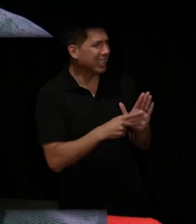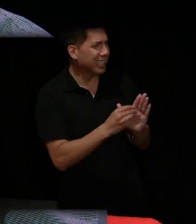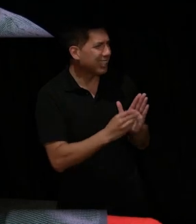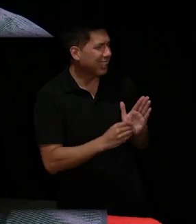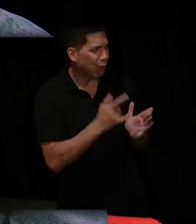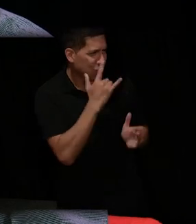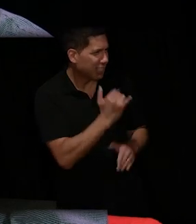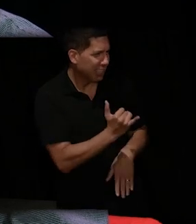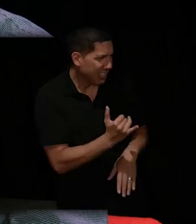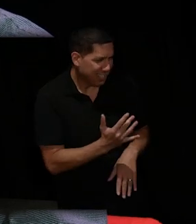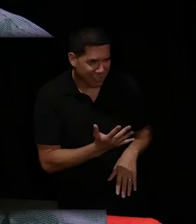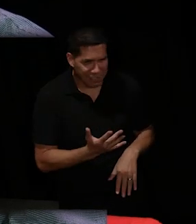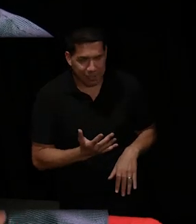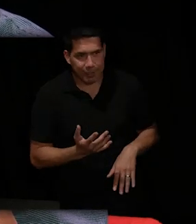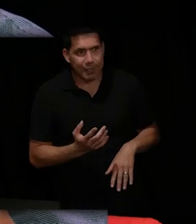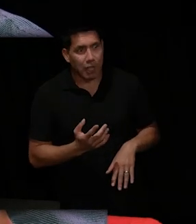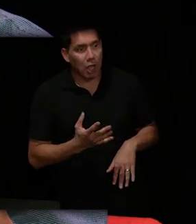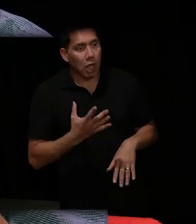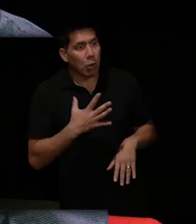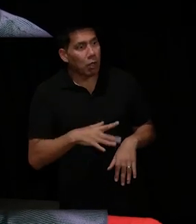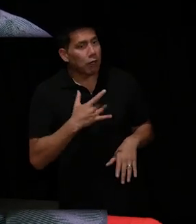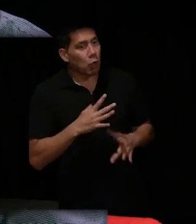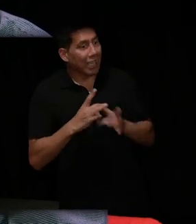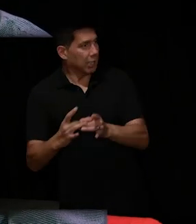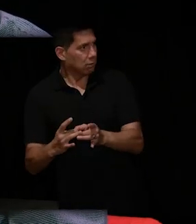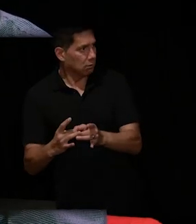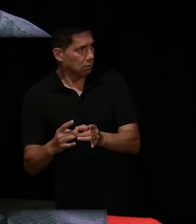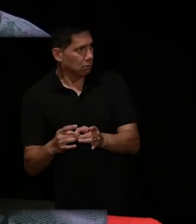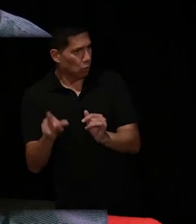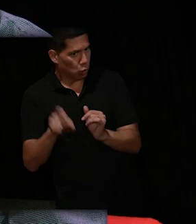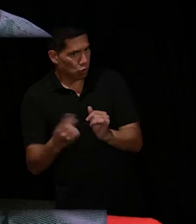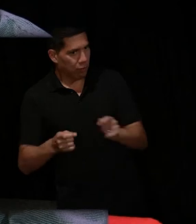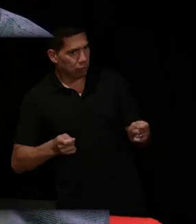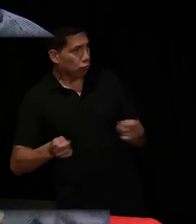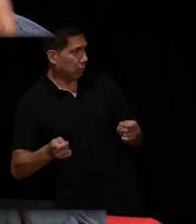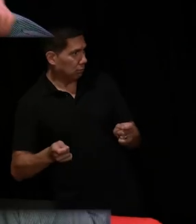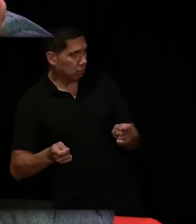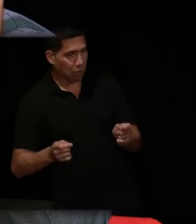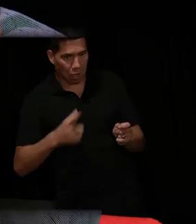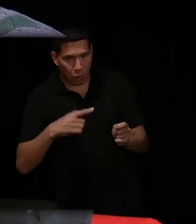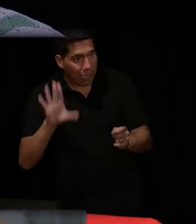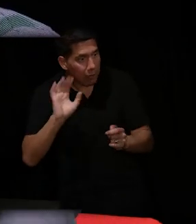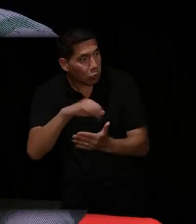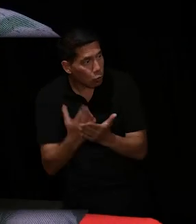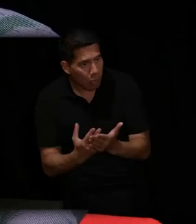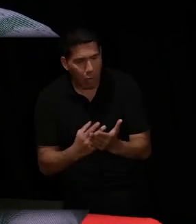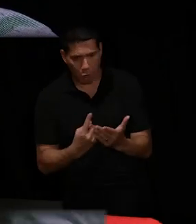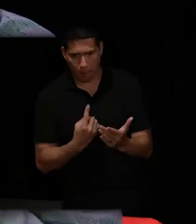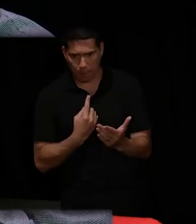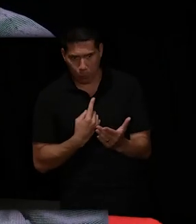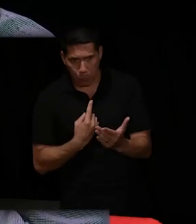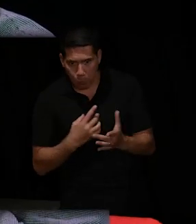to feel connected to whoever's running, and they want them to have a good story and be personable and feel like they understand